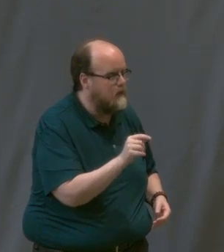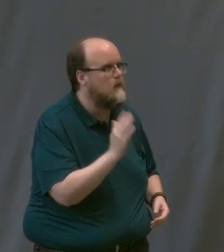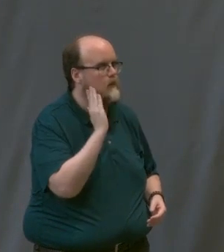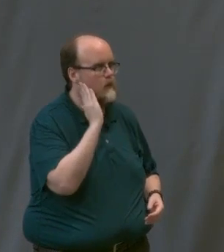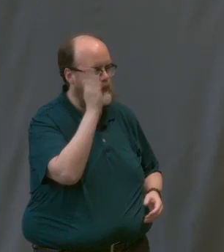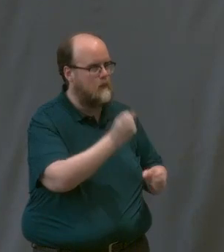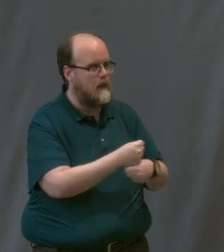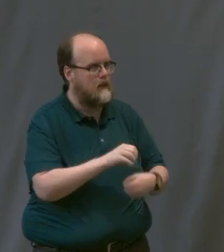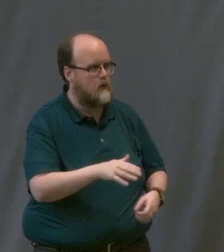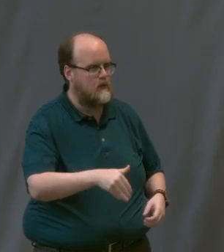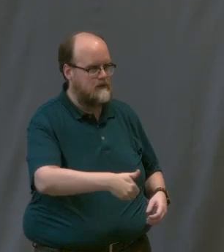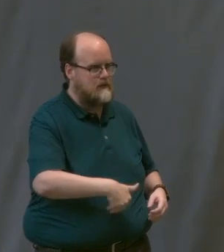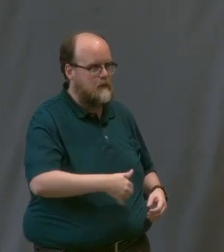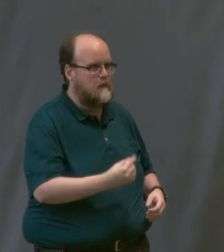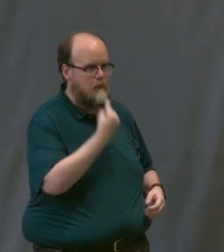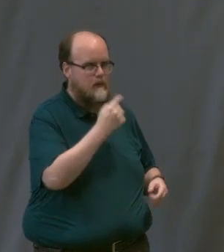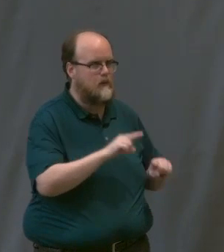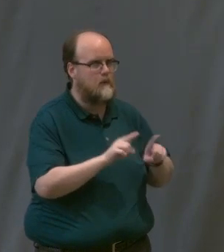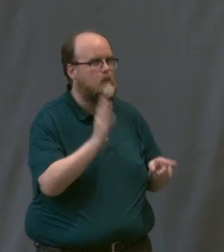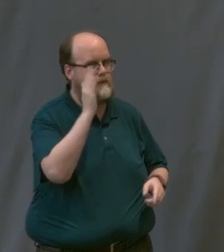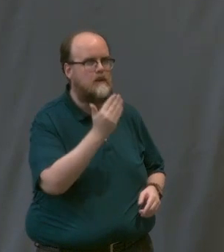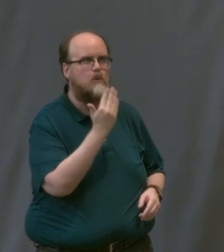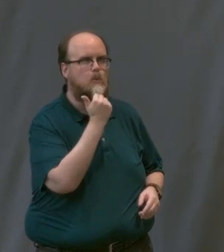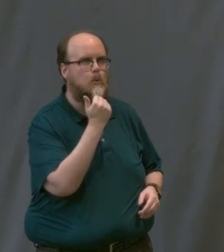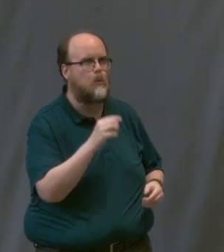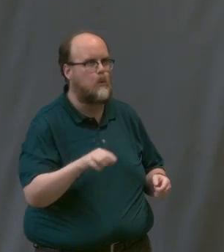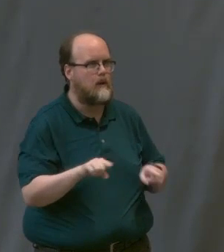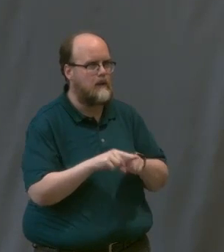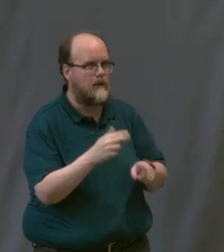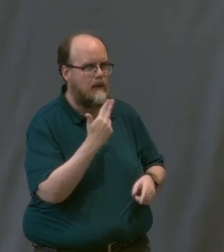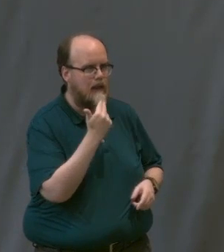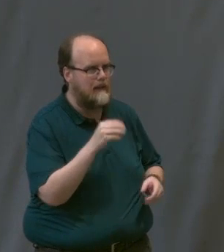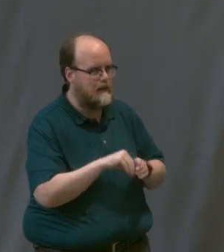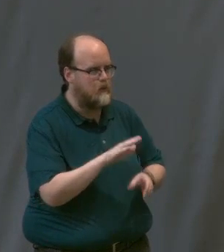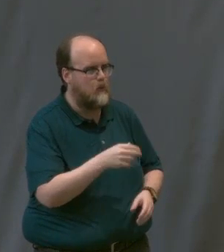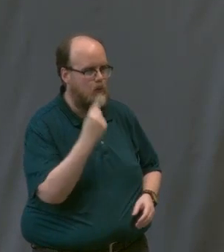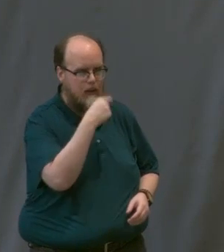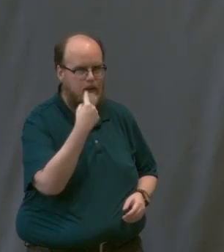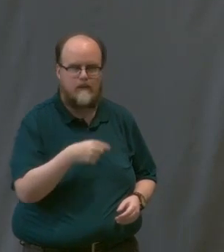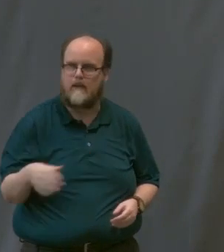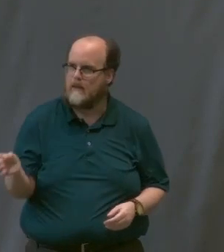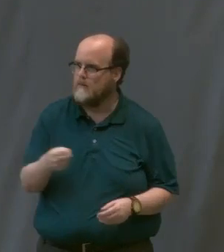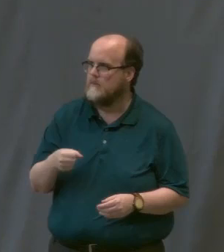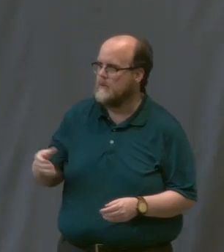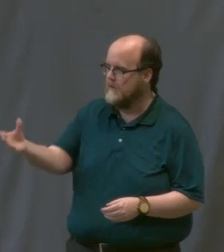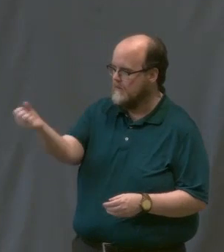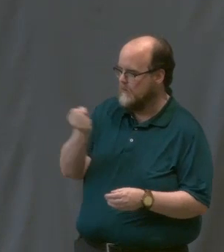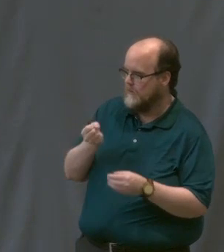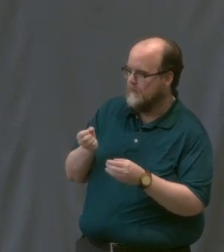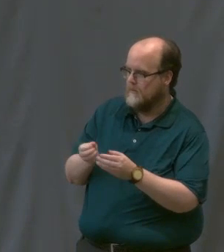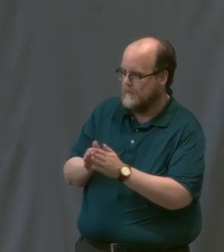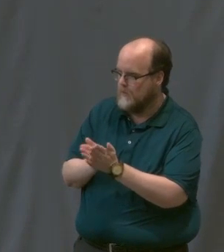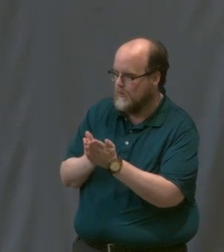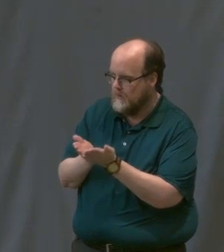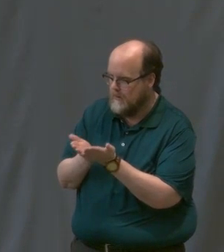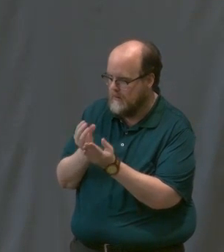your stomach bitter, but it will be as sweet as honey in your mouth. Then I took the little book out of the angel's hand